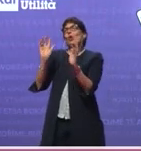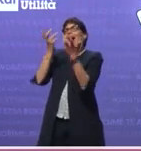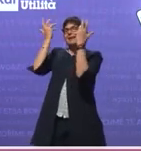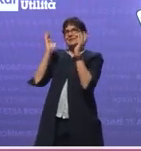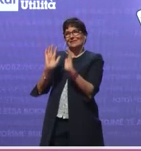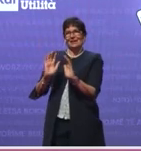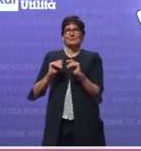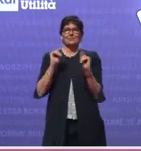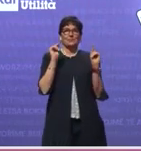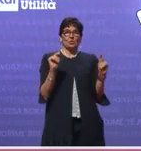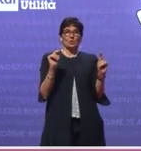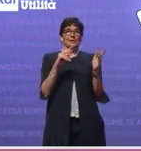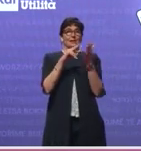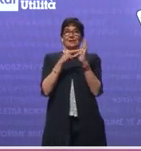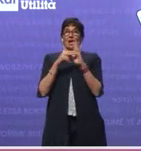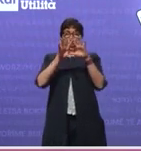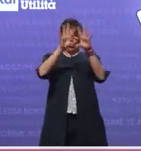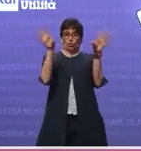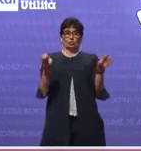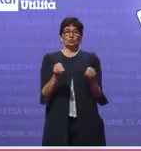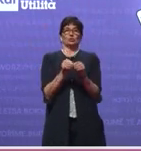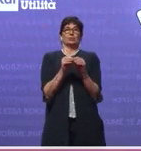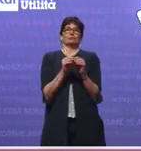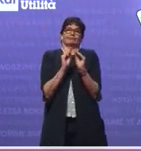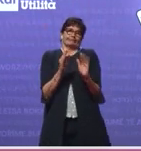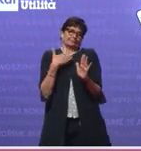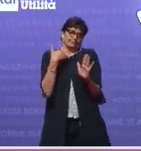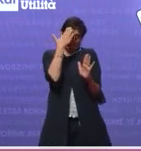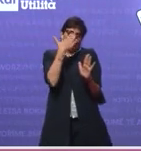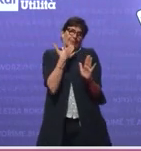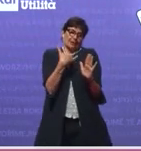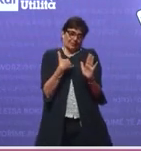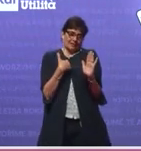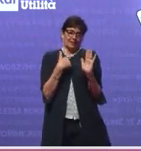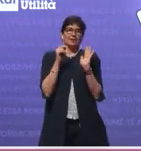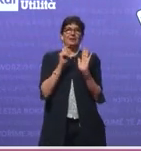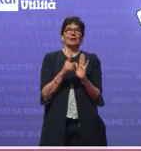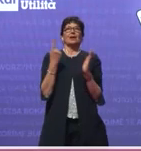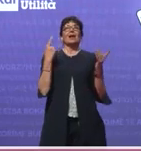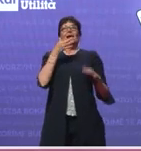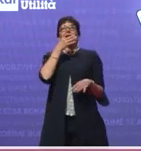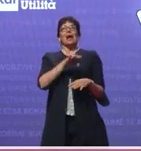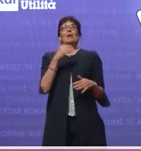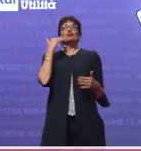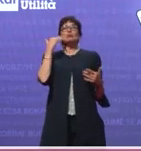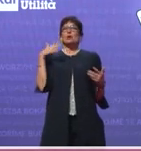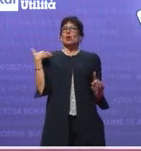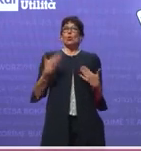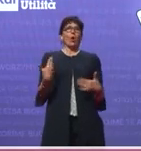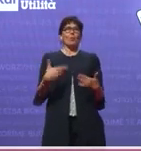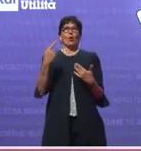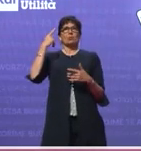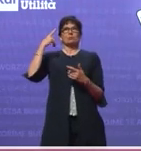their best today accelerate human capabilities. We are talking about an